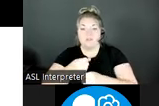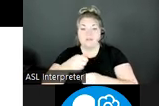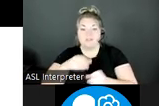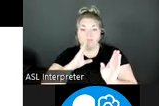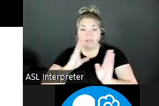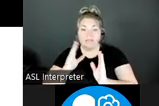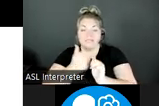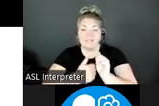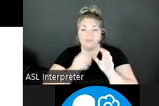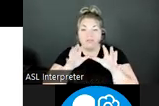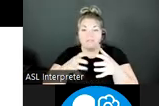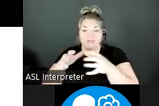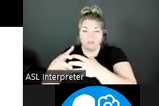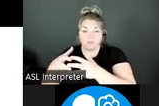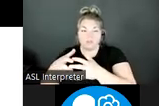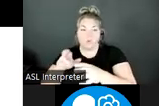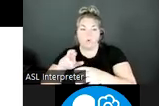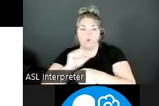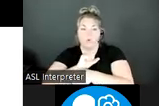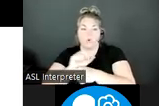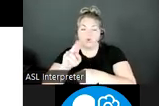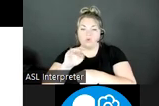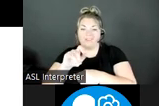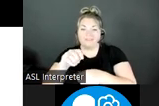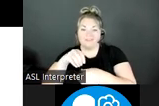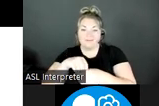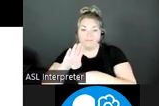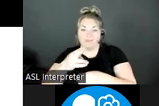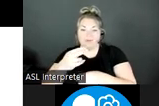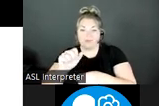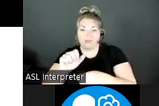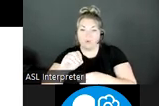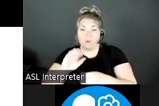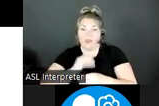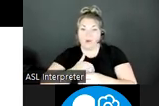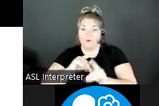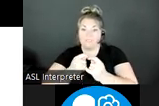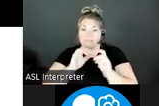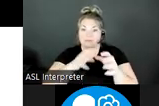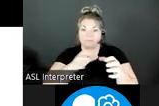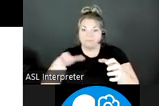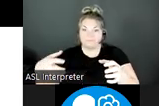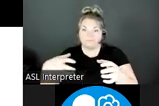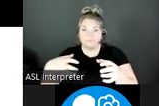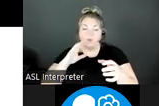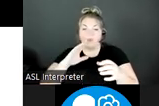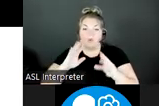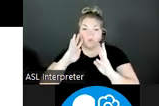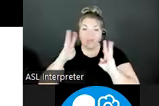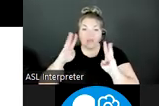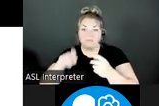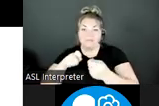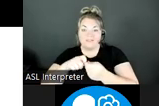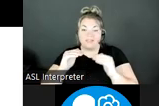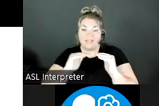of the divisions or work units within the BHA, so each of our individual teams, will create specific equity